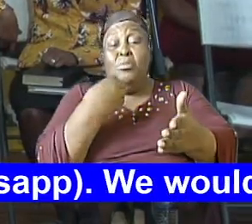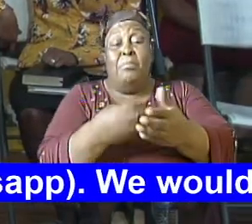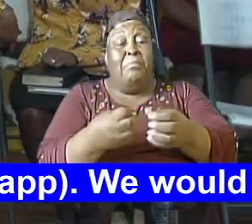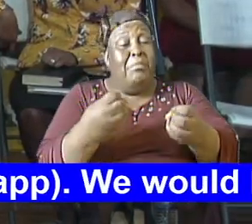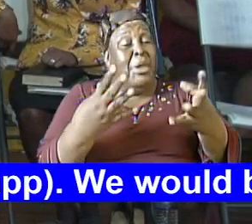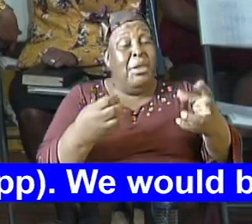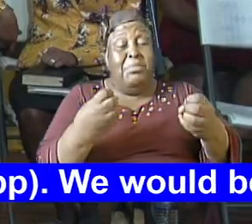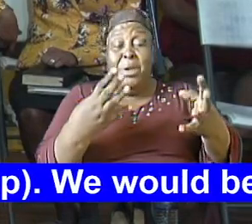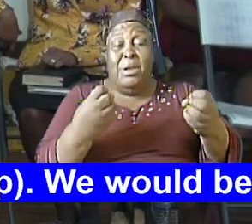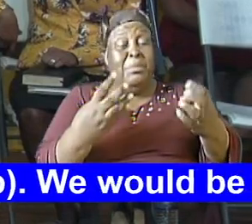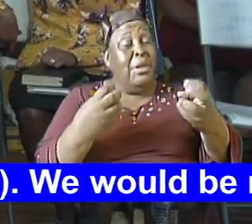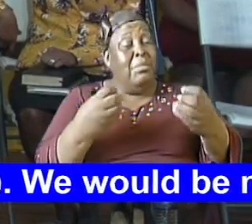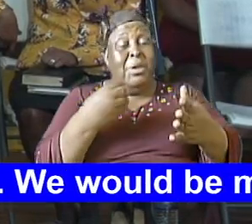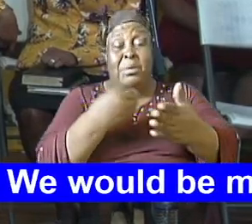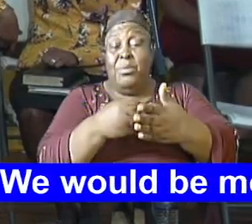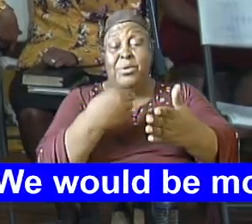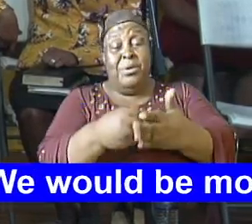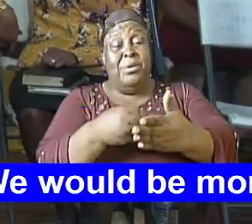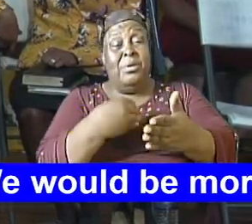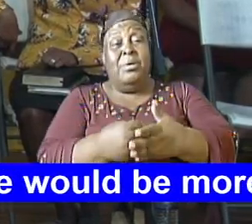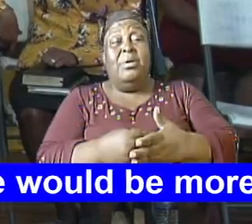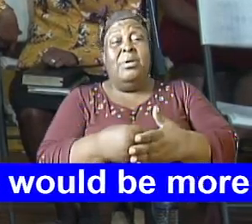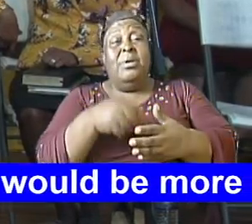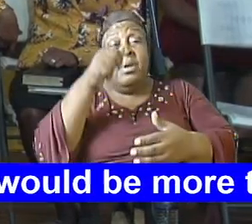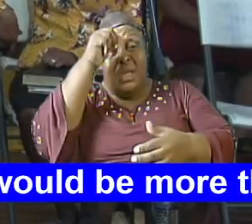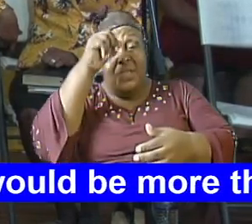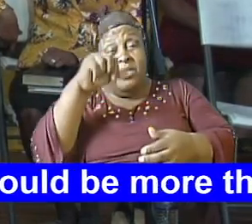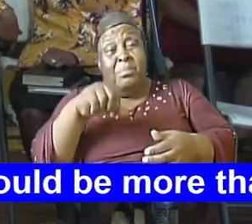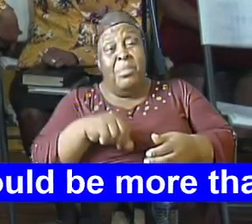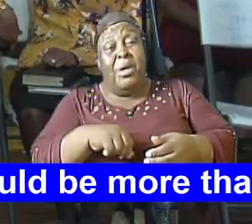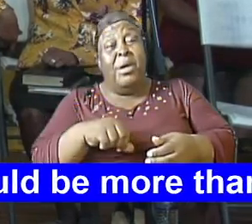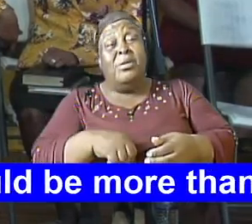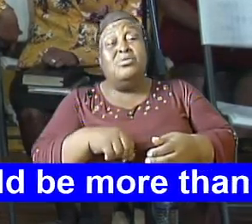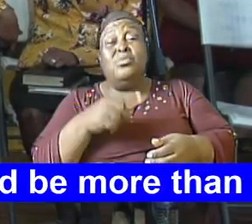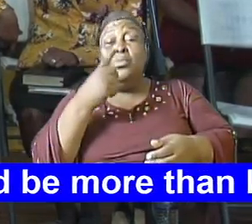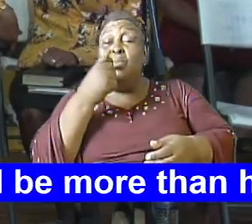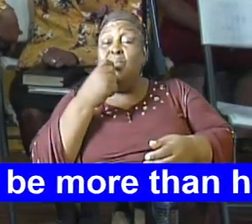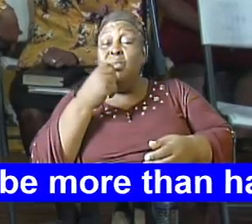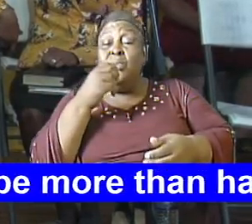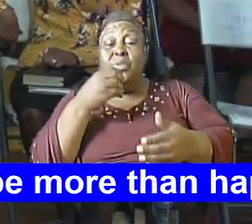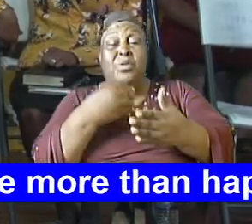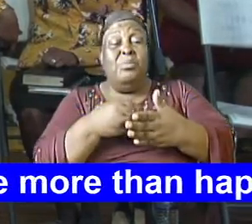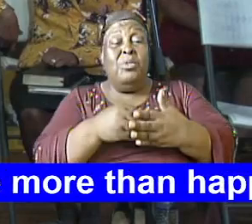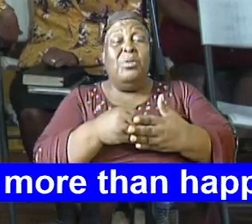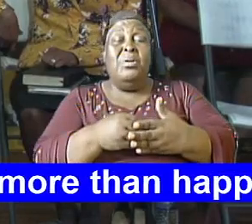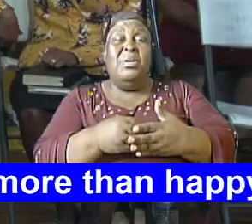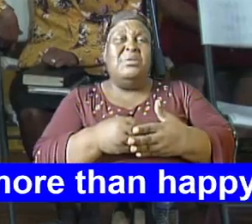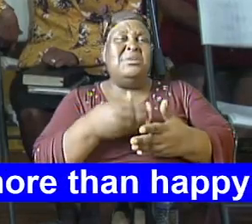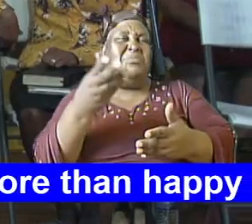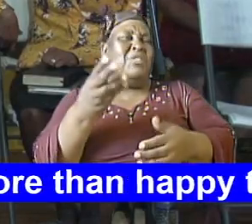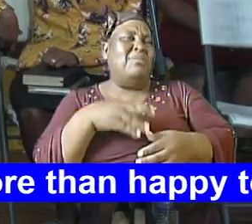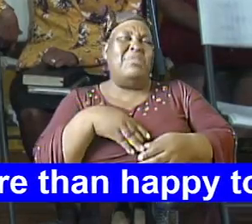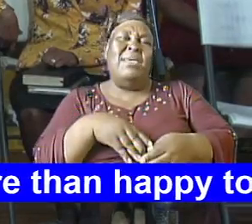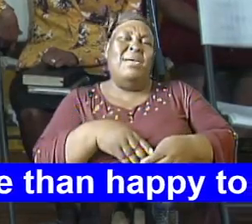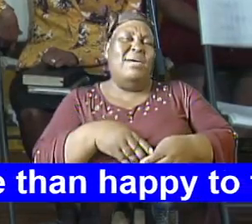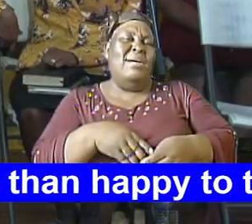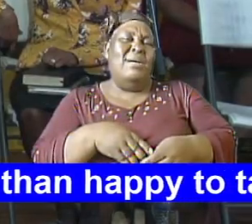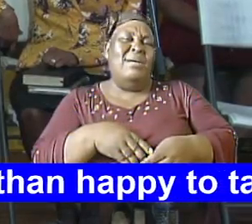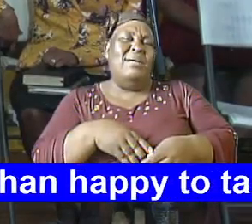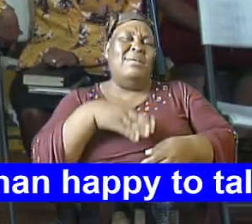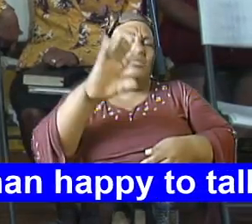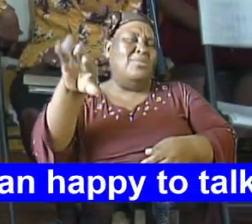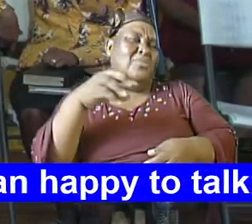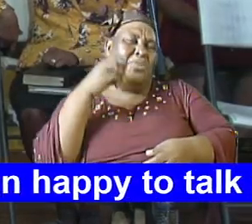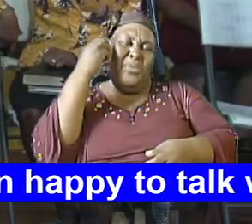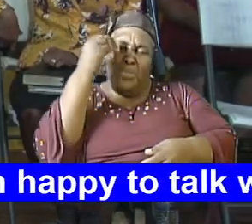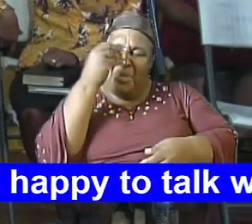Enough money. And the man to whom the money was owed said, all right, how are yourself? It's